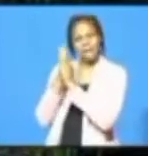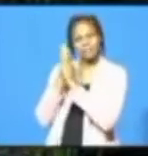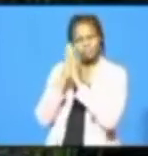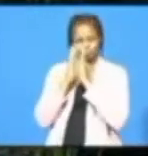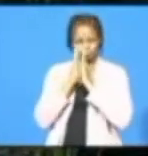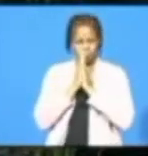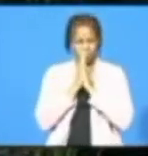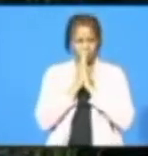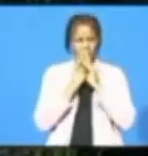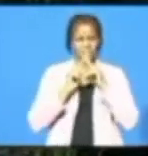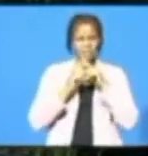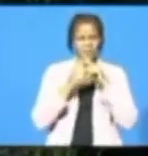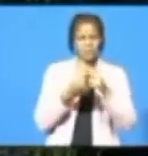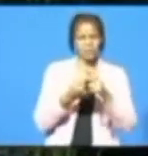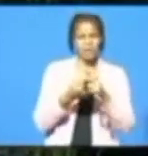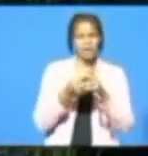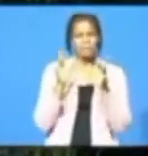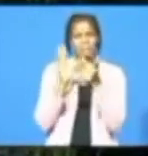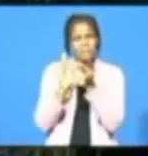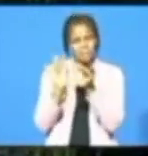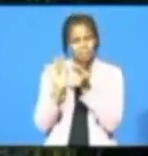of the Senate meeting.